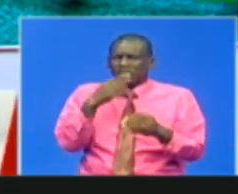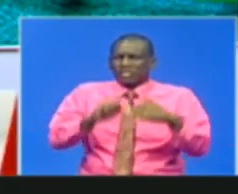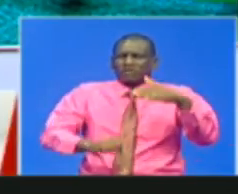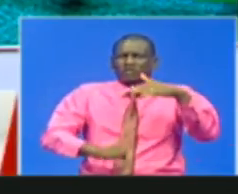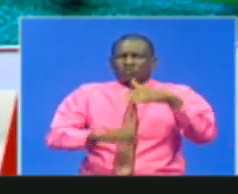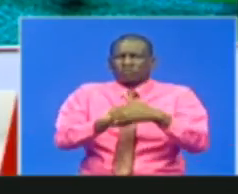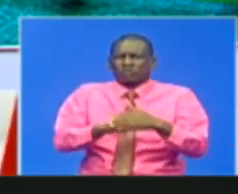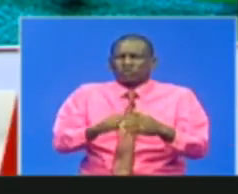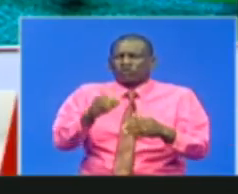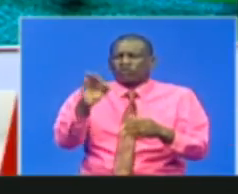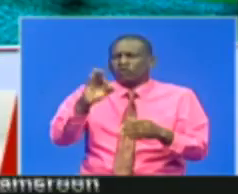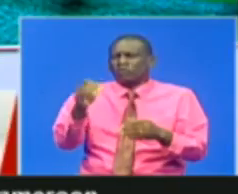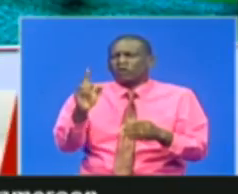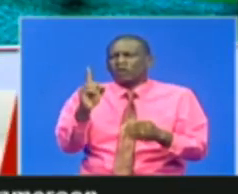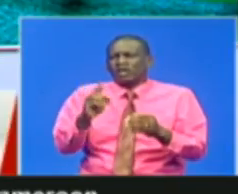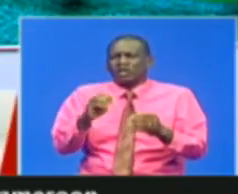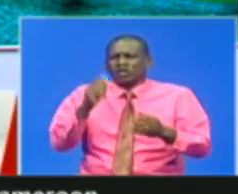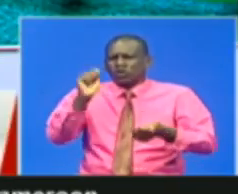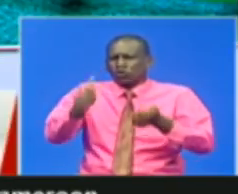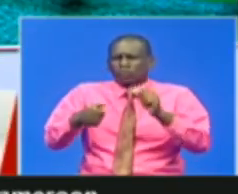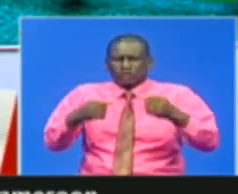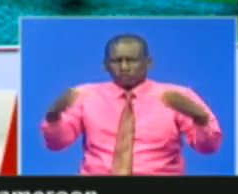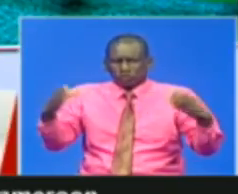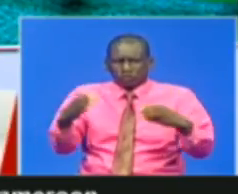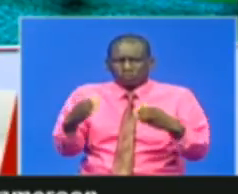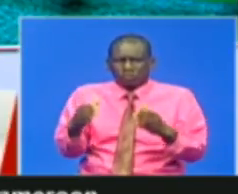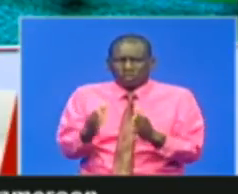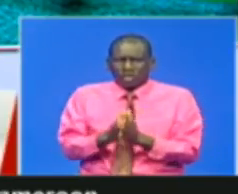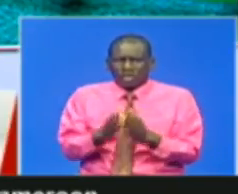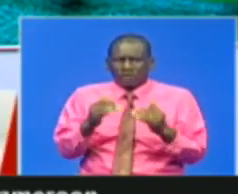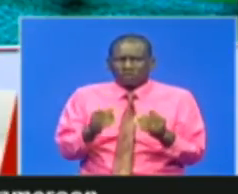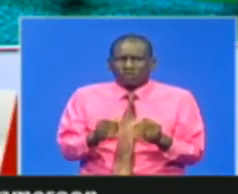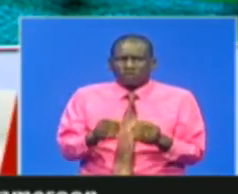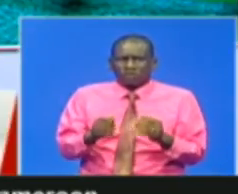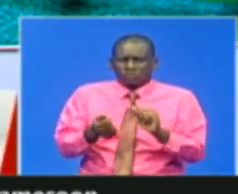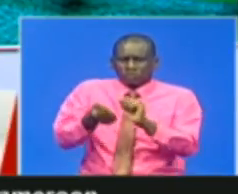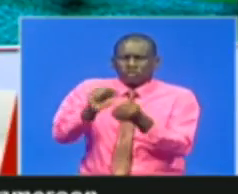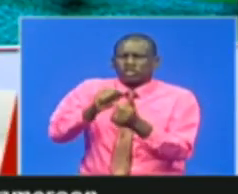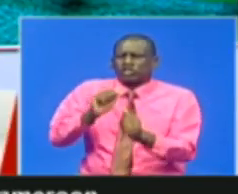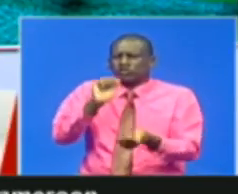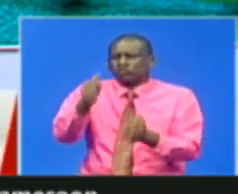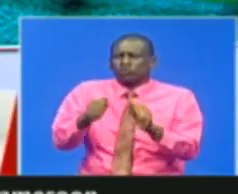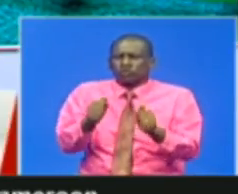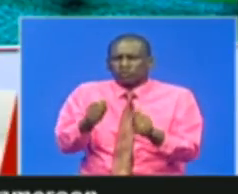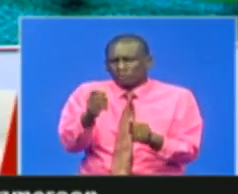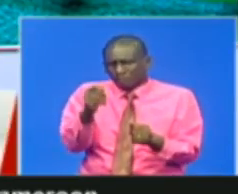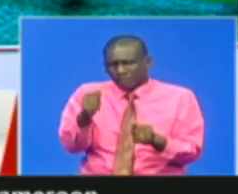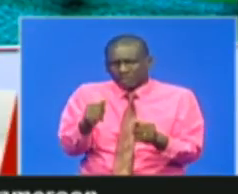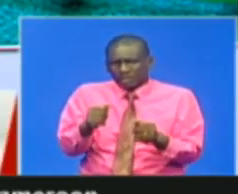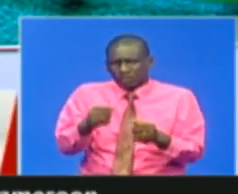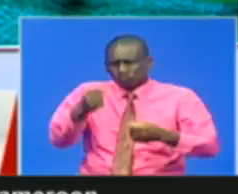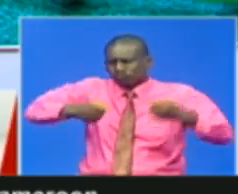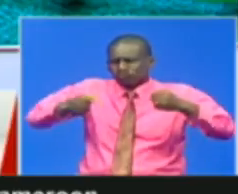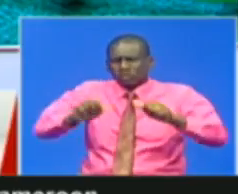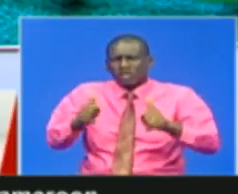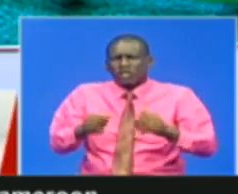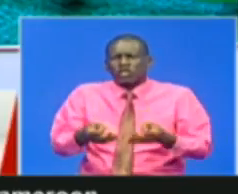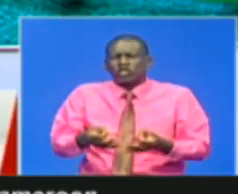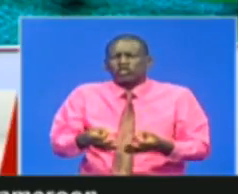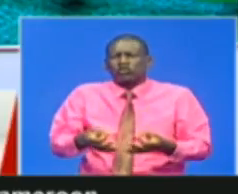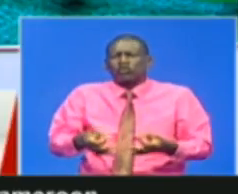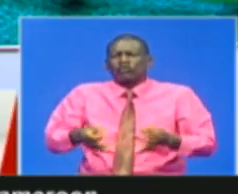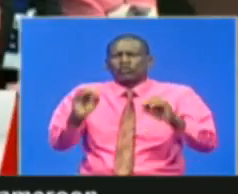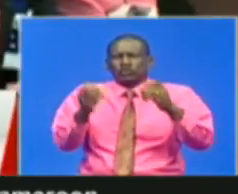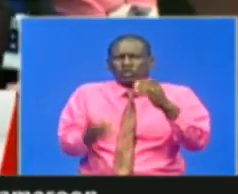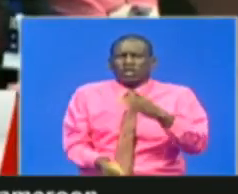of the Formula One racing team, Force India, with the team being renamed SportPesa Racing Point at the team's official launch in Toronto,